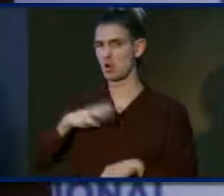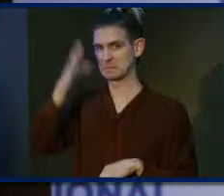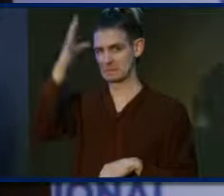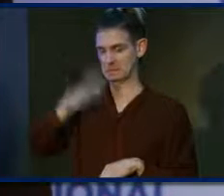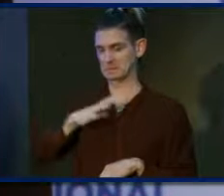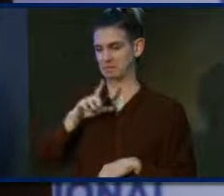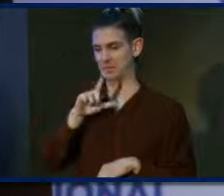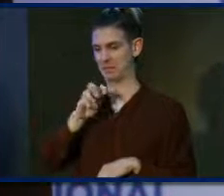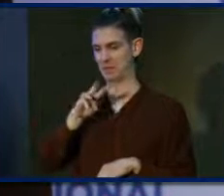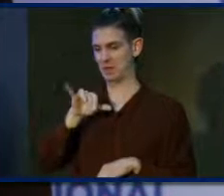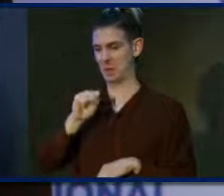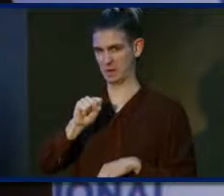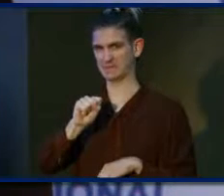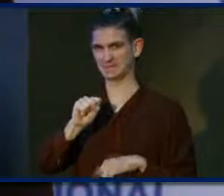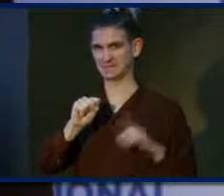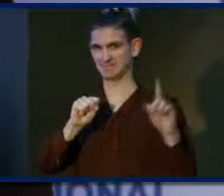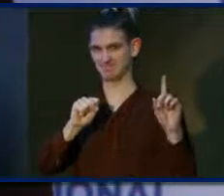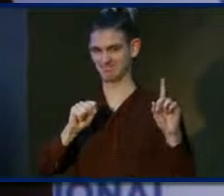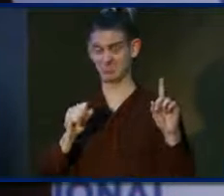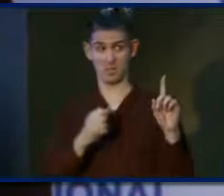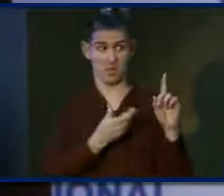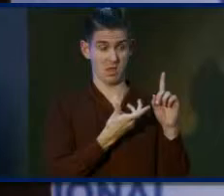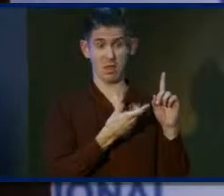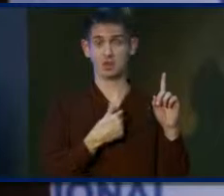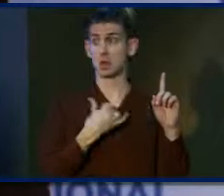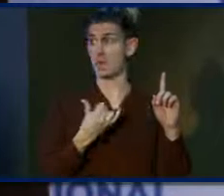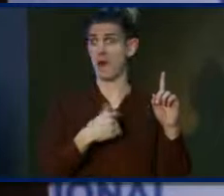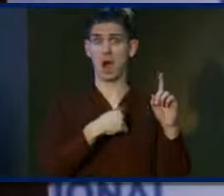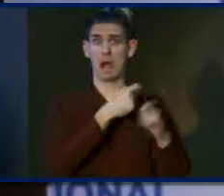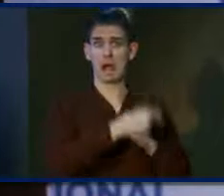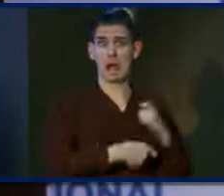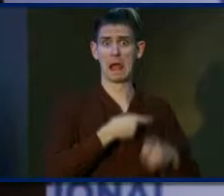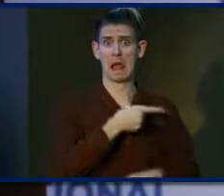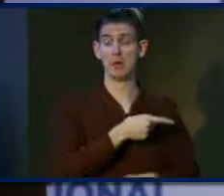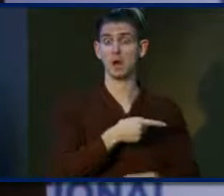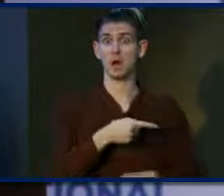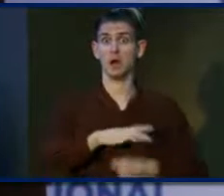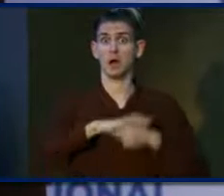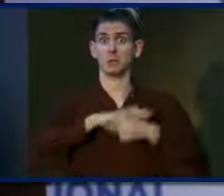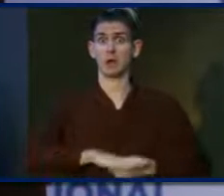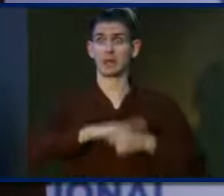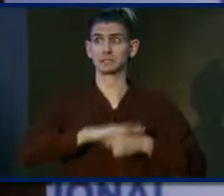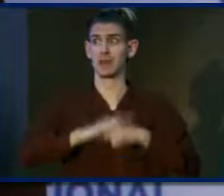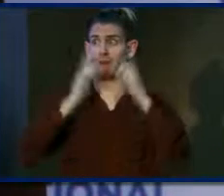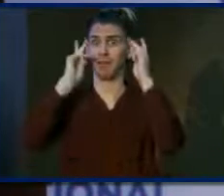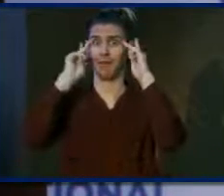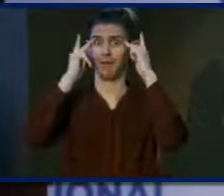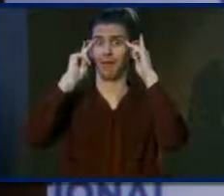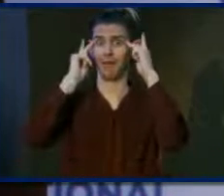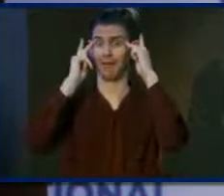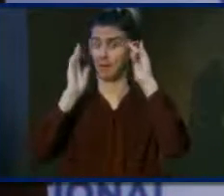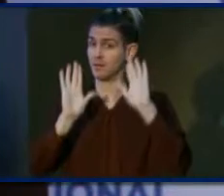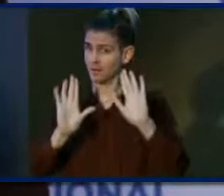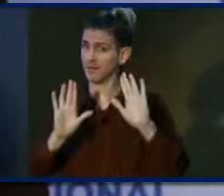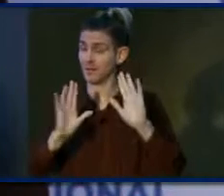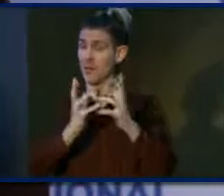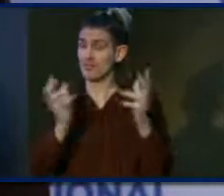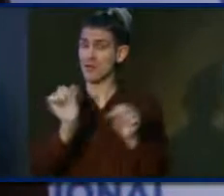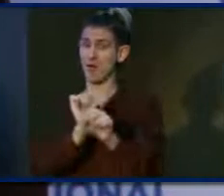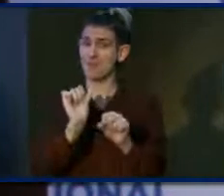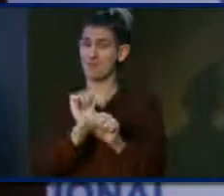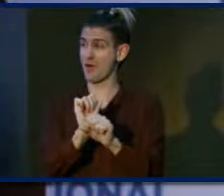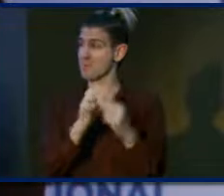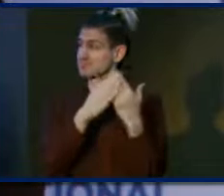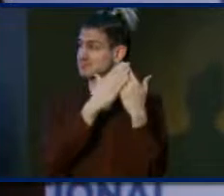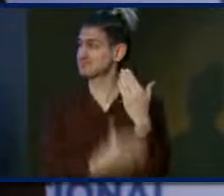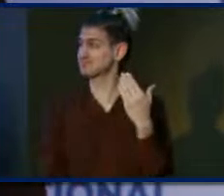imagine succeeding him in the United States Congress. No pressure, y'all, but I got a lot of work to do, and I have an obligation to continue to stand